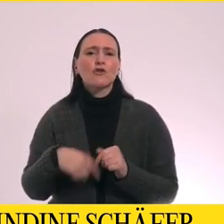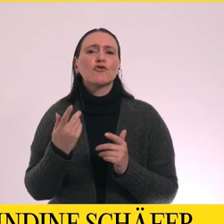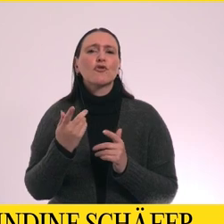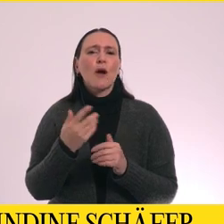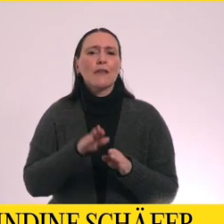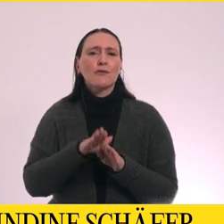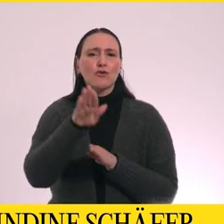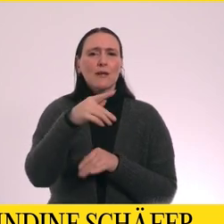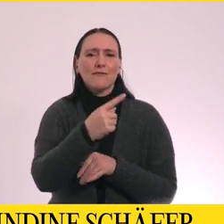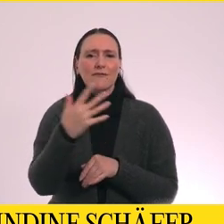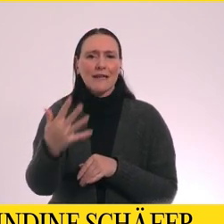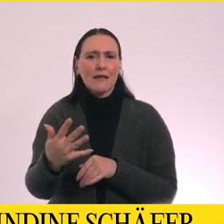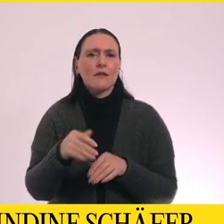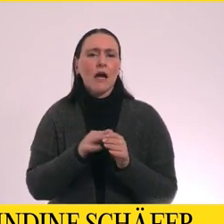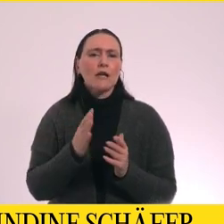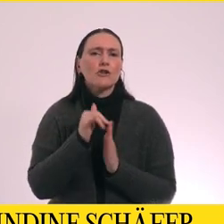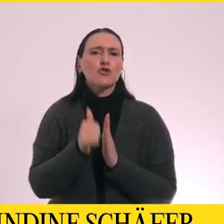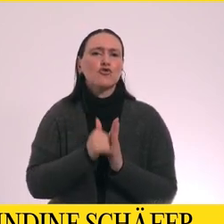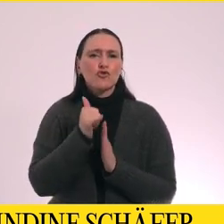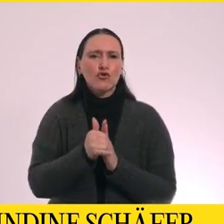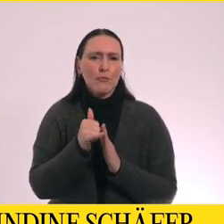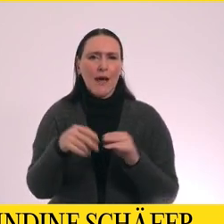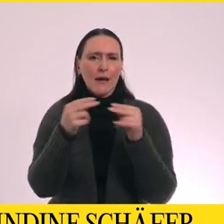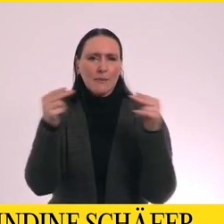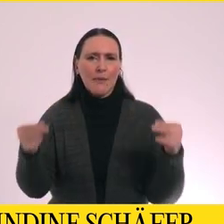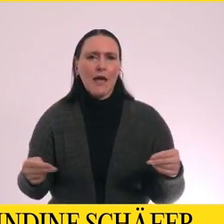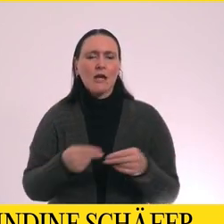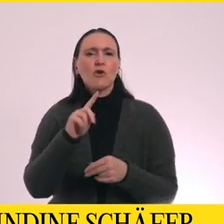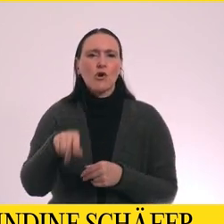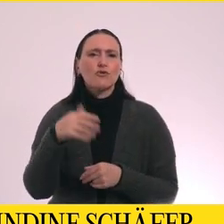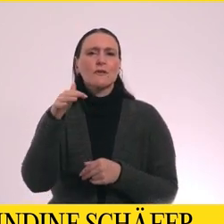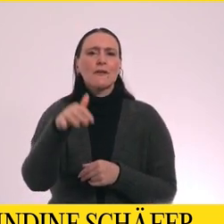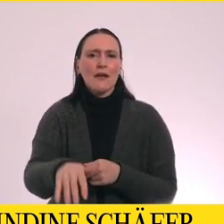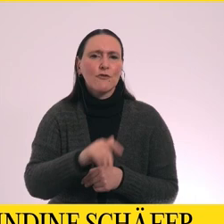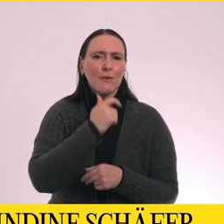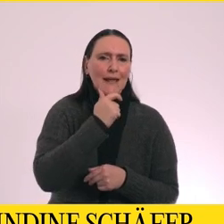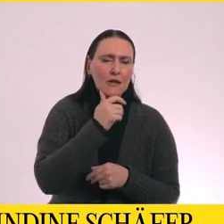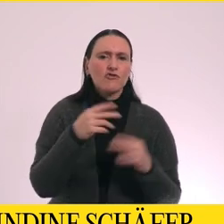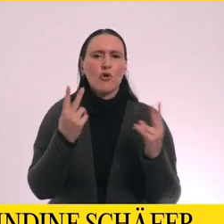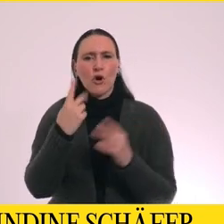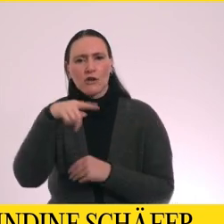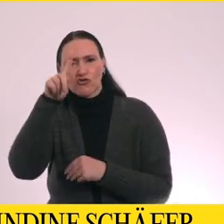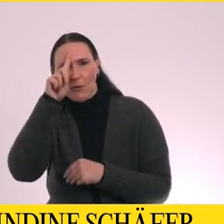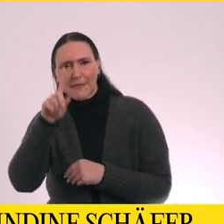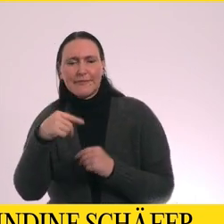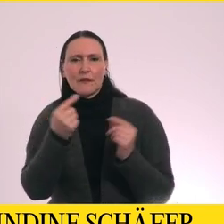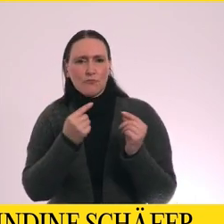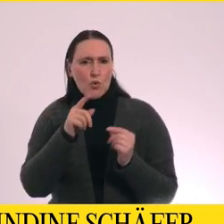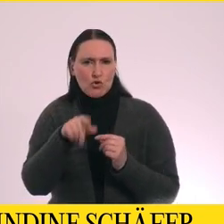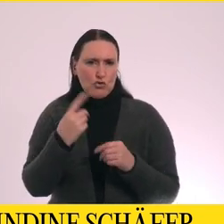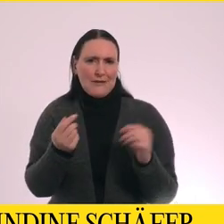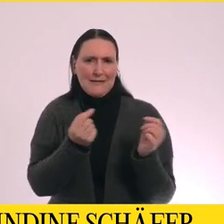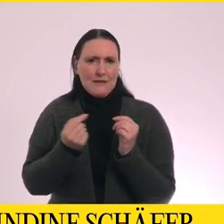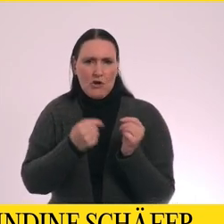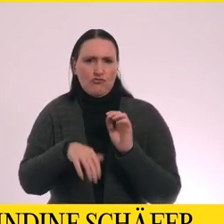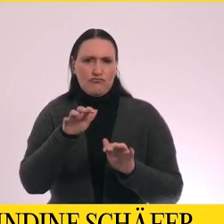YouTube page. So there's options there in terms of how you might want to participate in this discussion. So I'm going